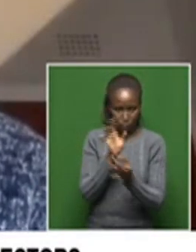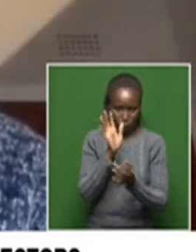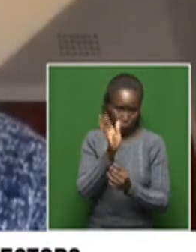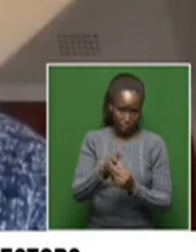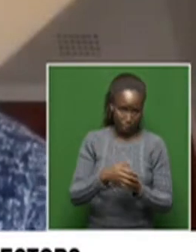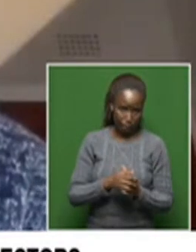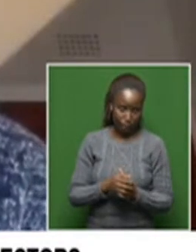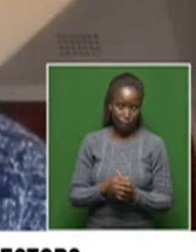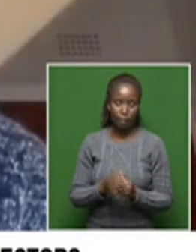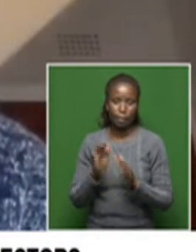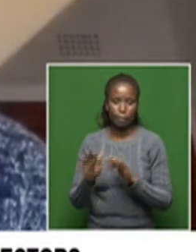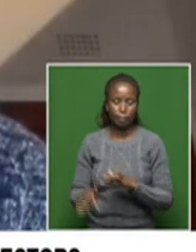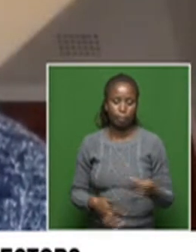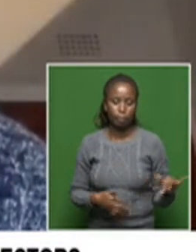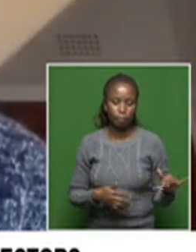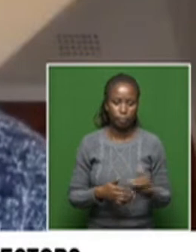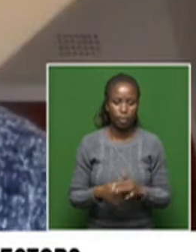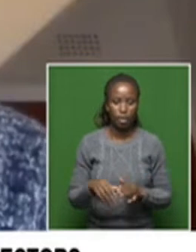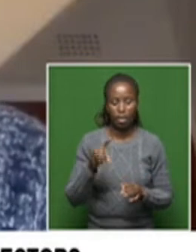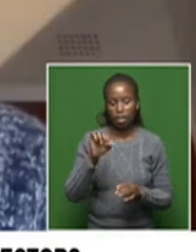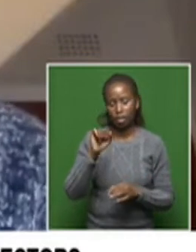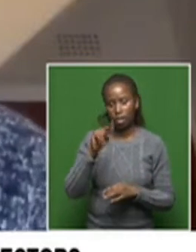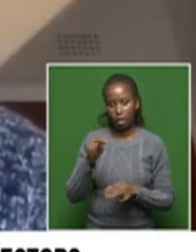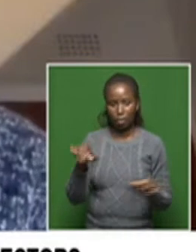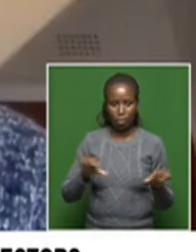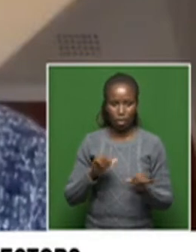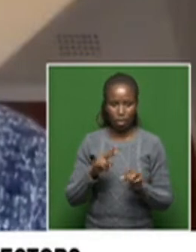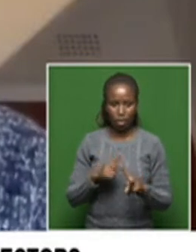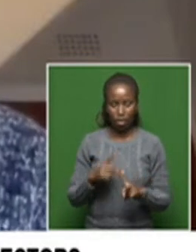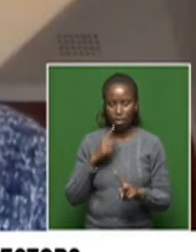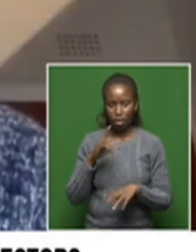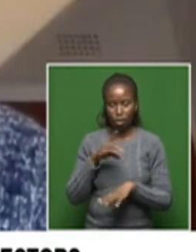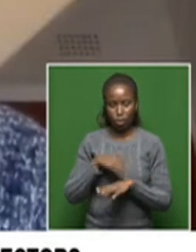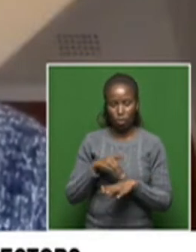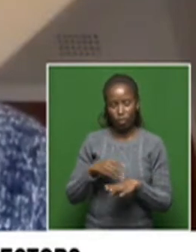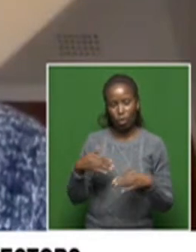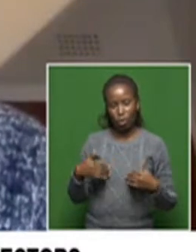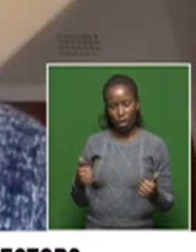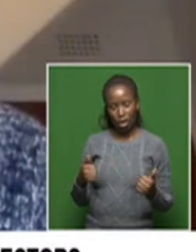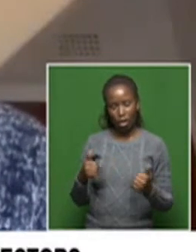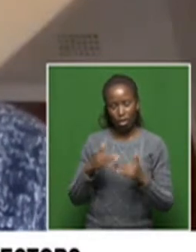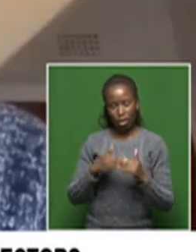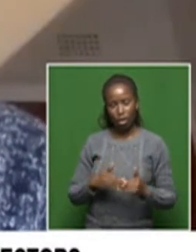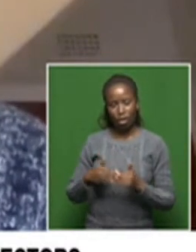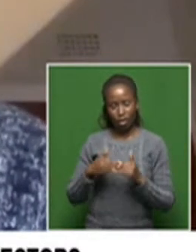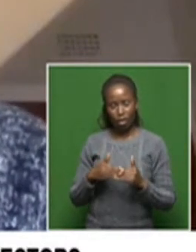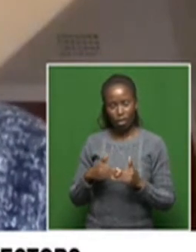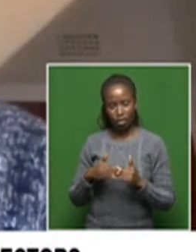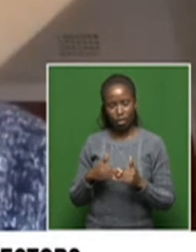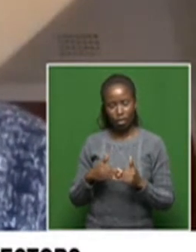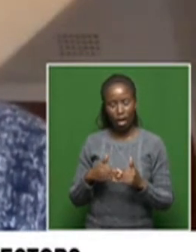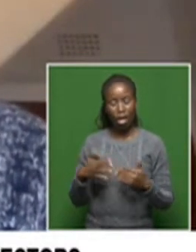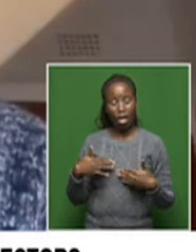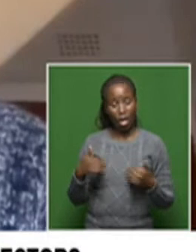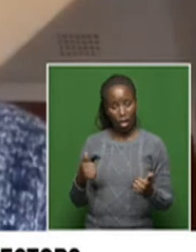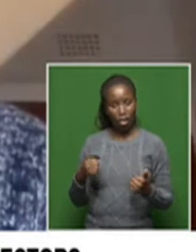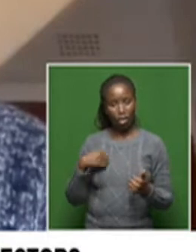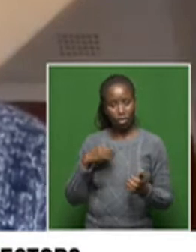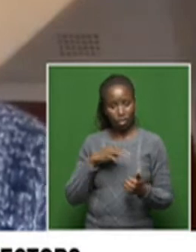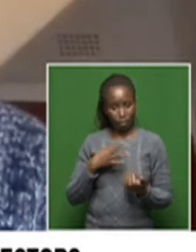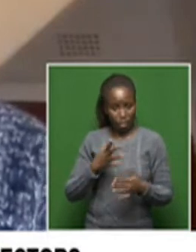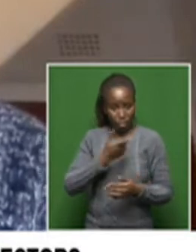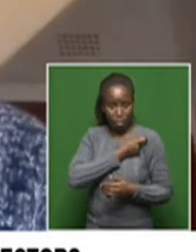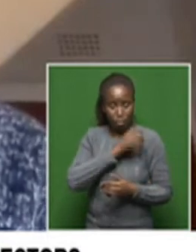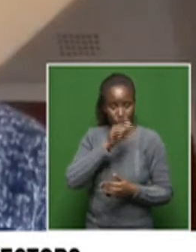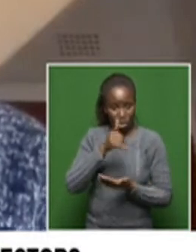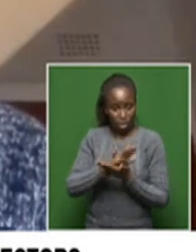And then Dan Hooker came back and said for Dr. Glenda Gray, of the healthcare workers who did show severe illness after getting the J&J jab, do they